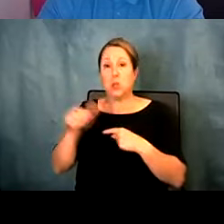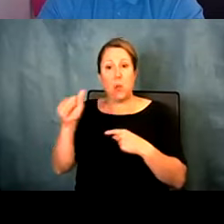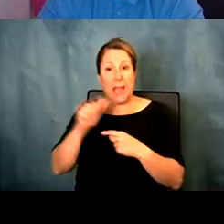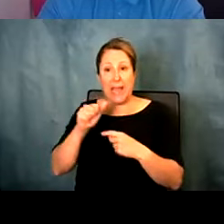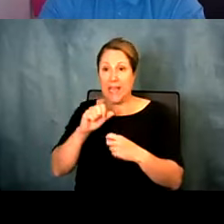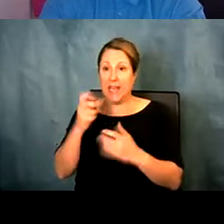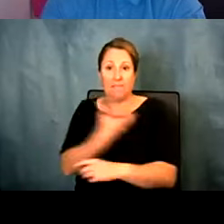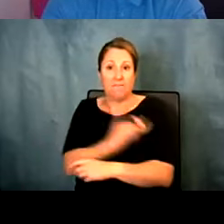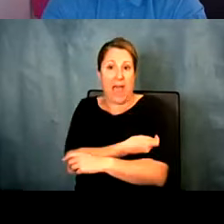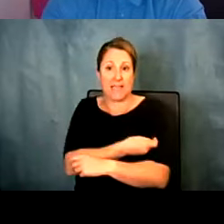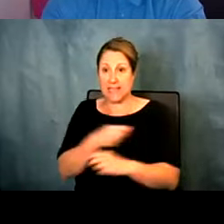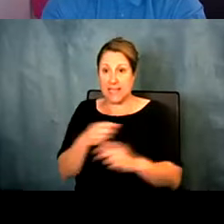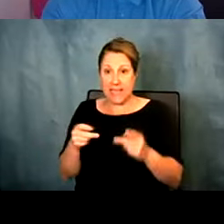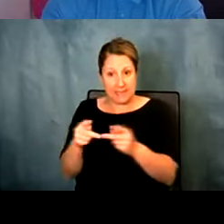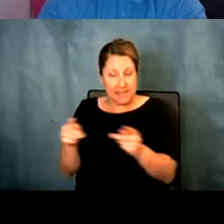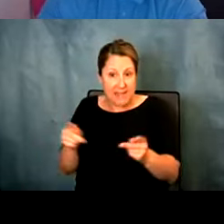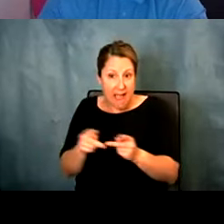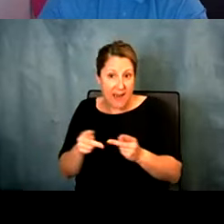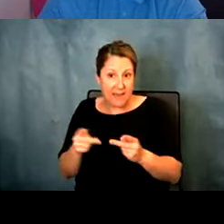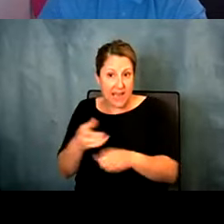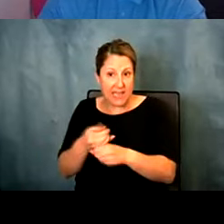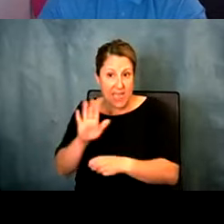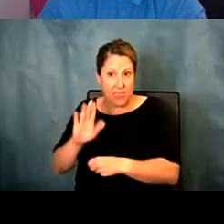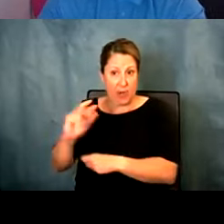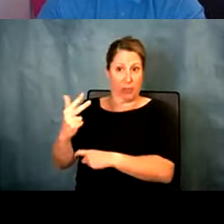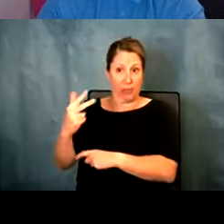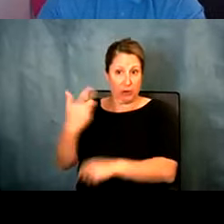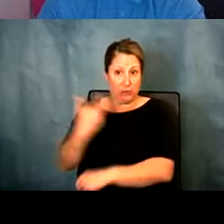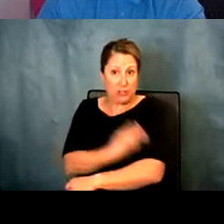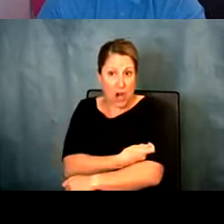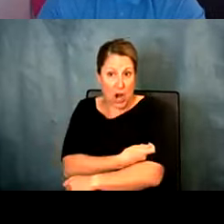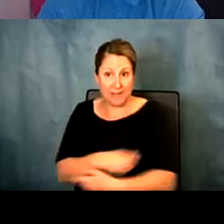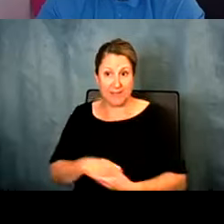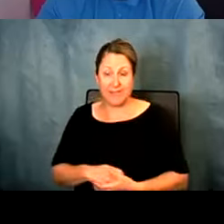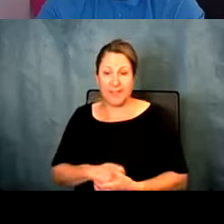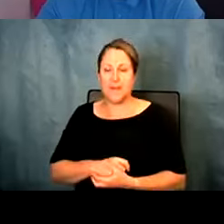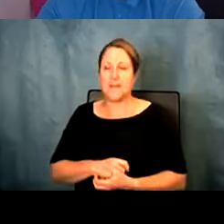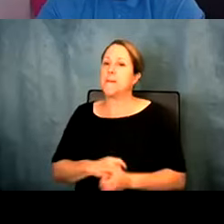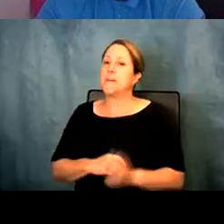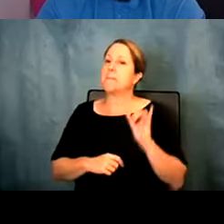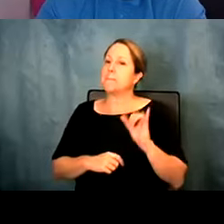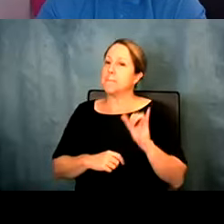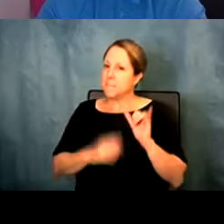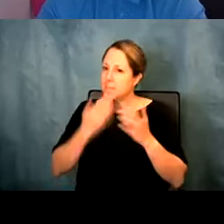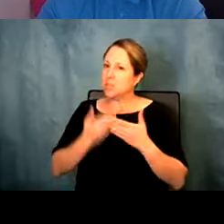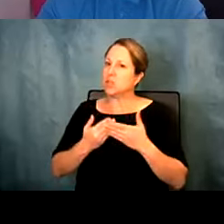from? It's a really, really good question.